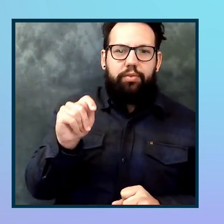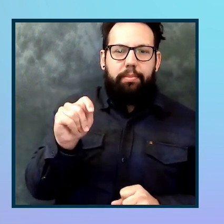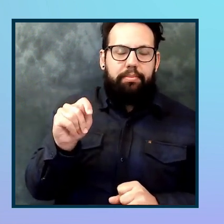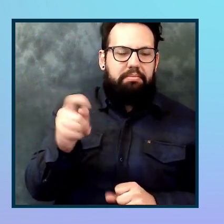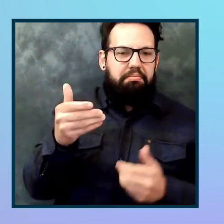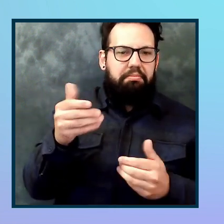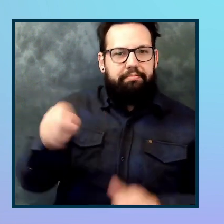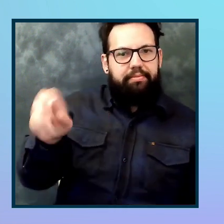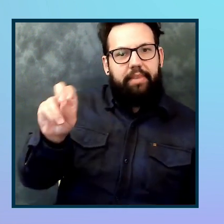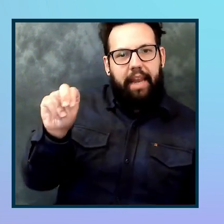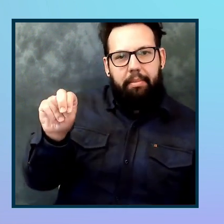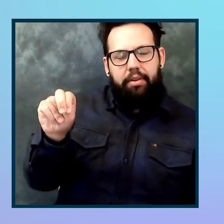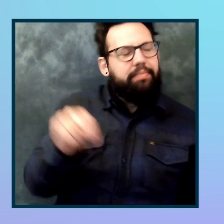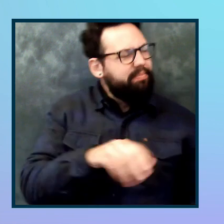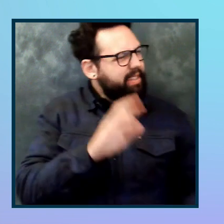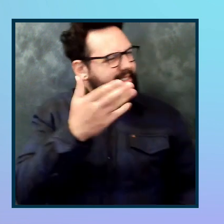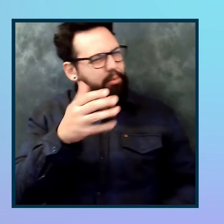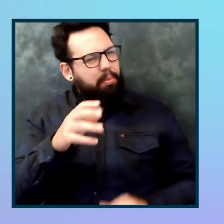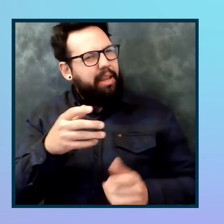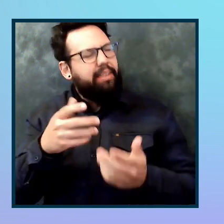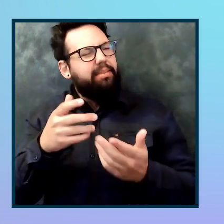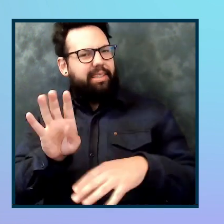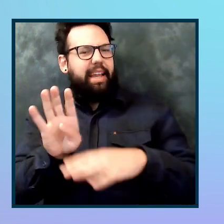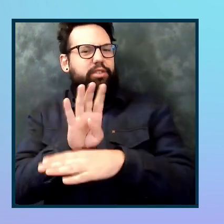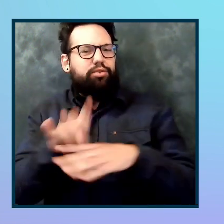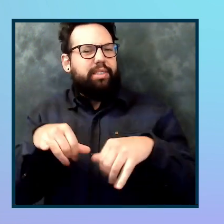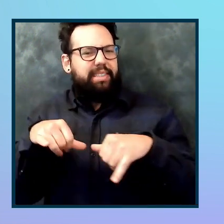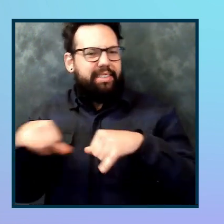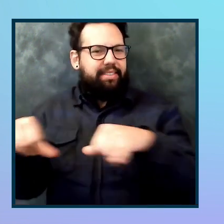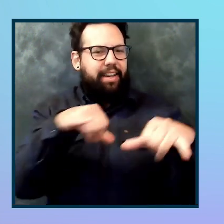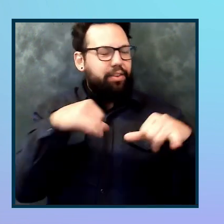industry standard that I've kind of been seeing. All